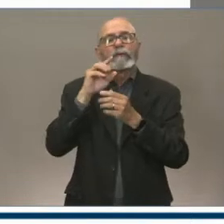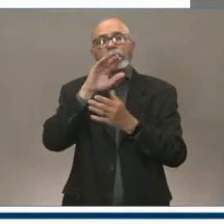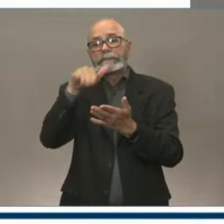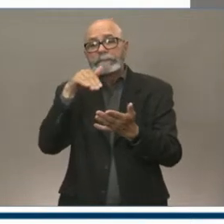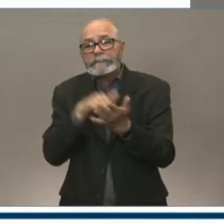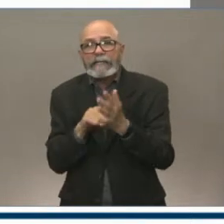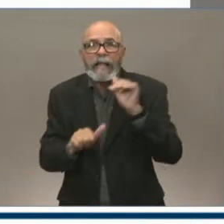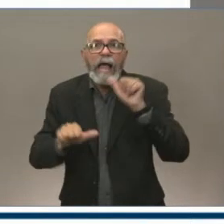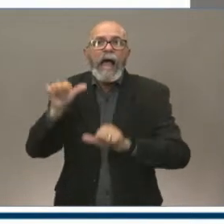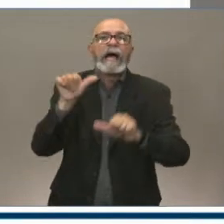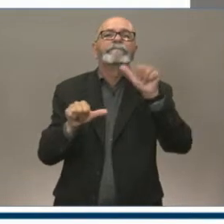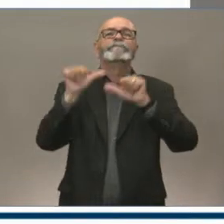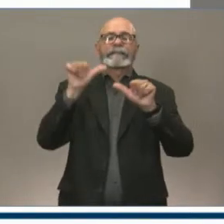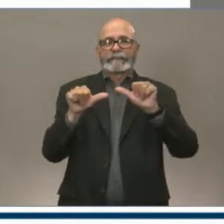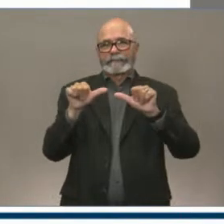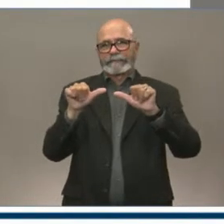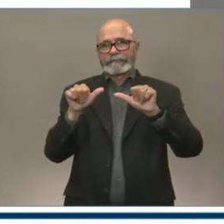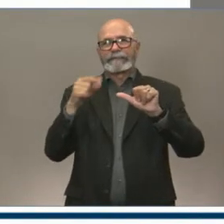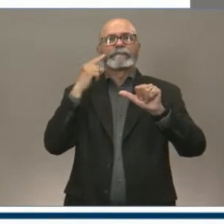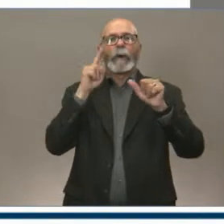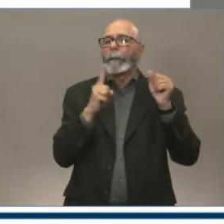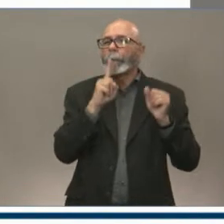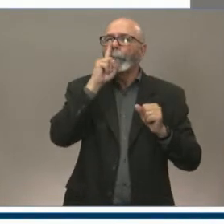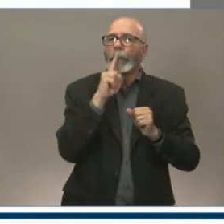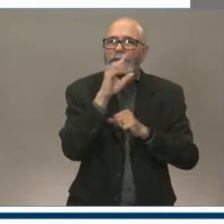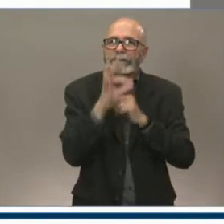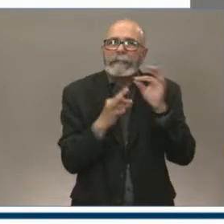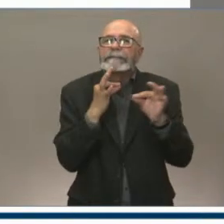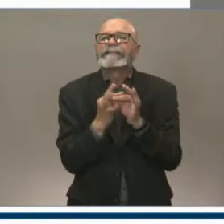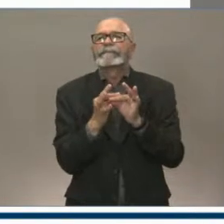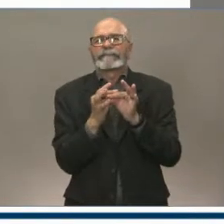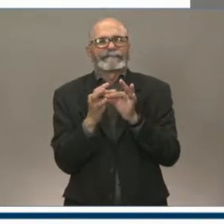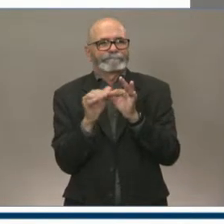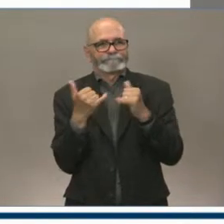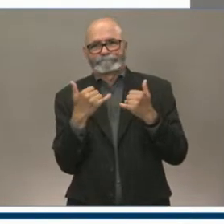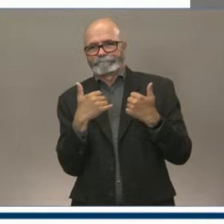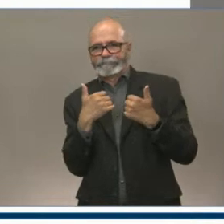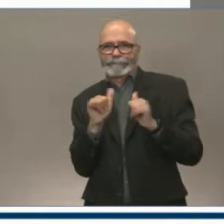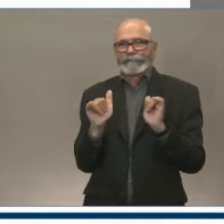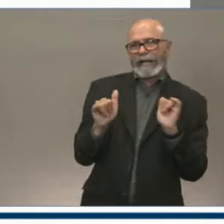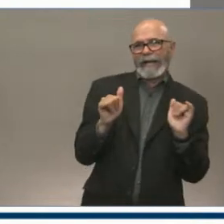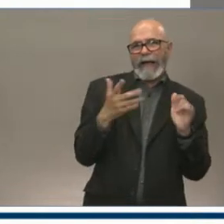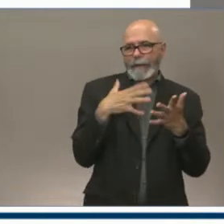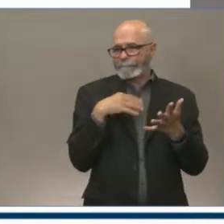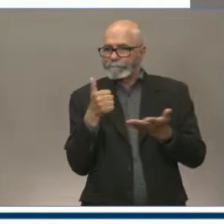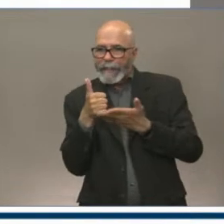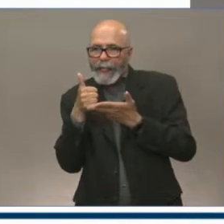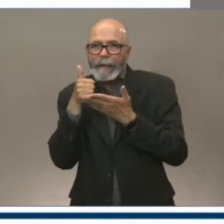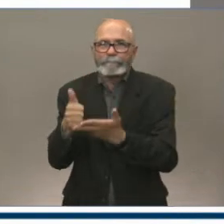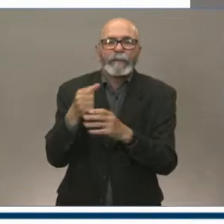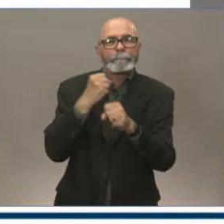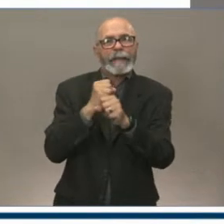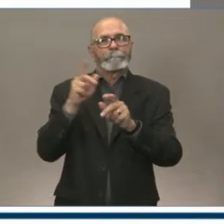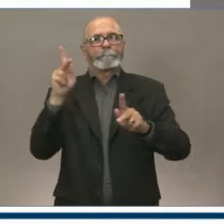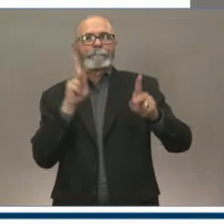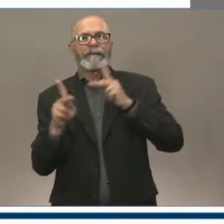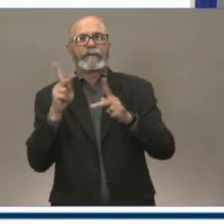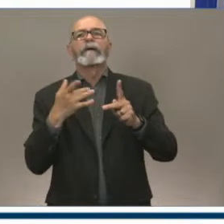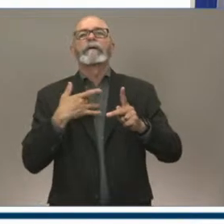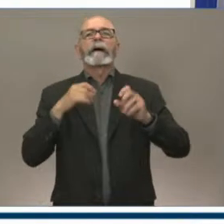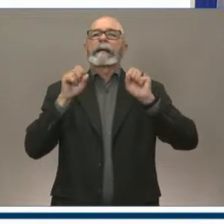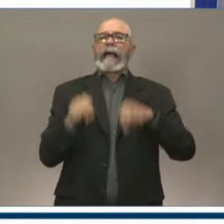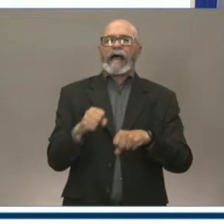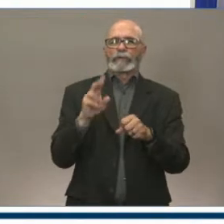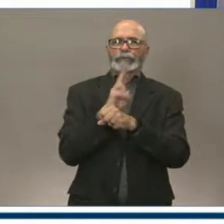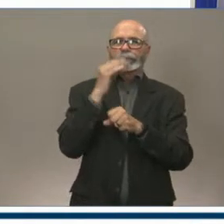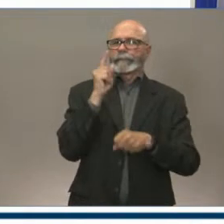centers as we continue to build as much capacity as possible through those for Nova Scotians to get a test. And I just want